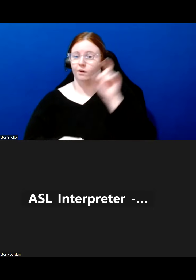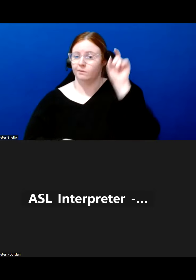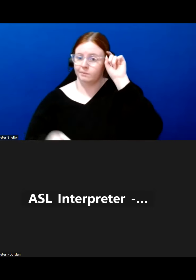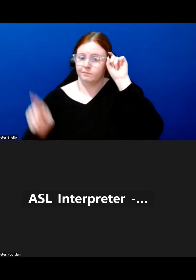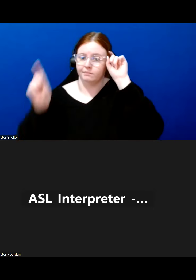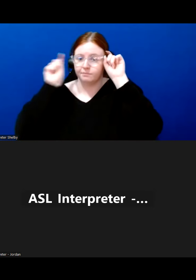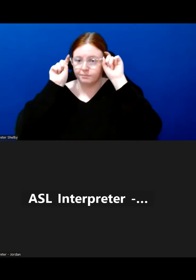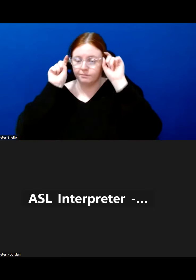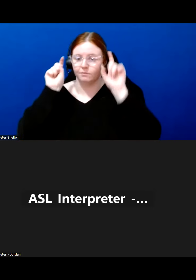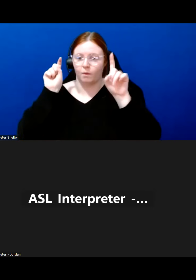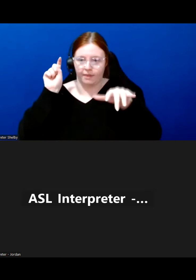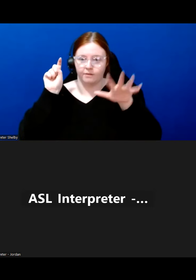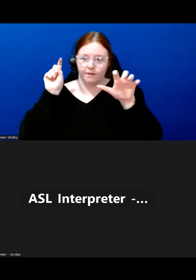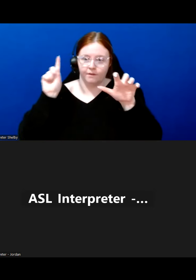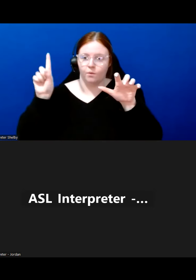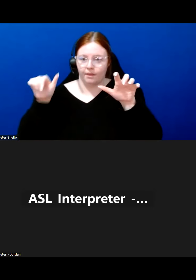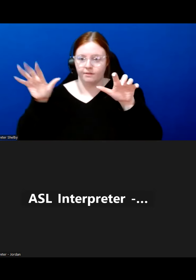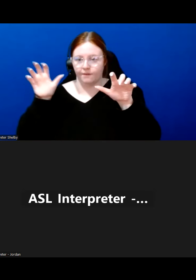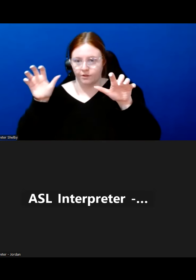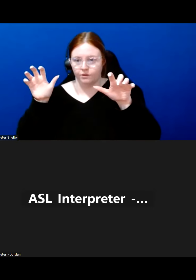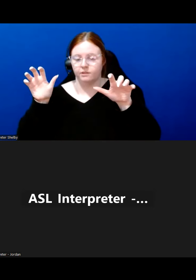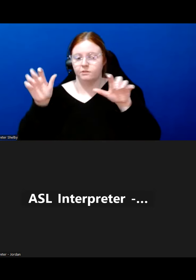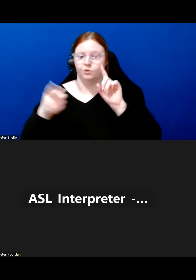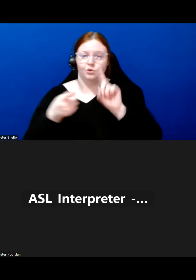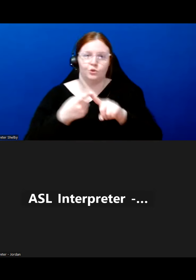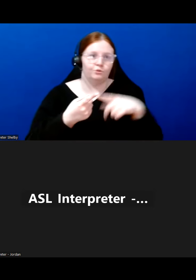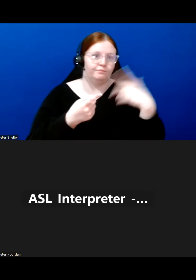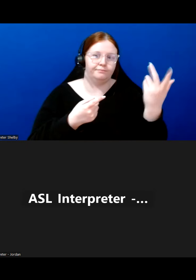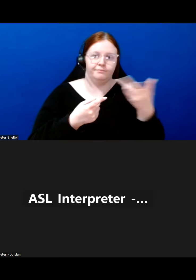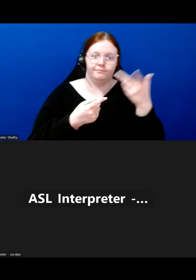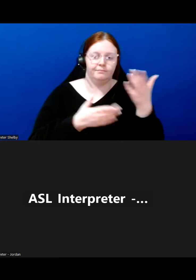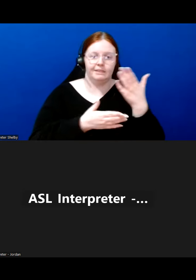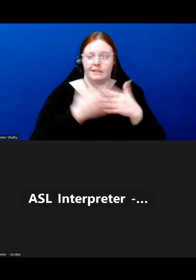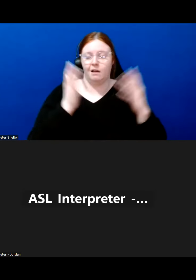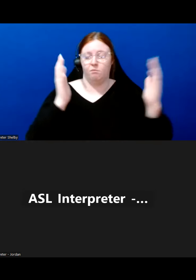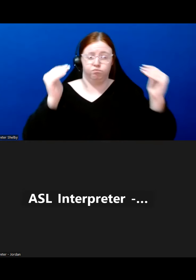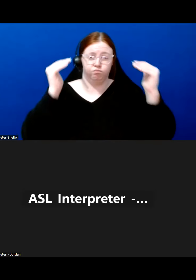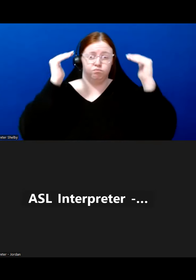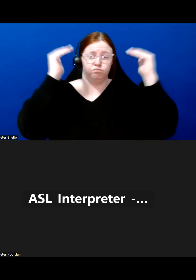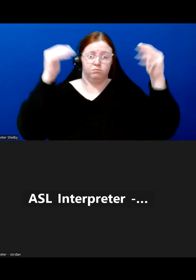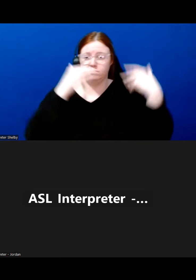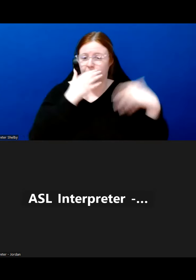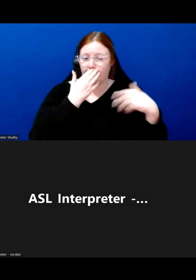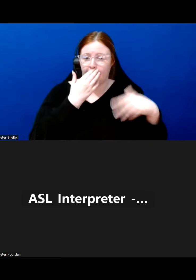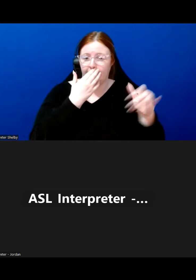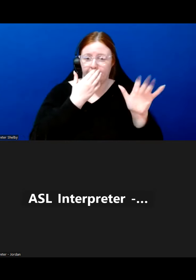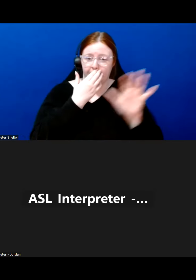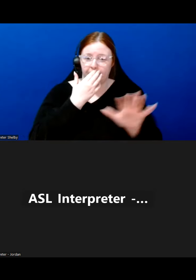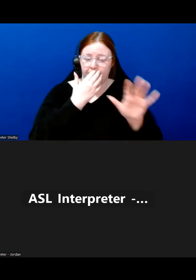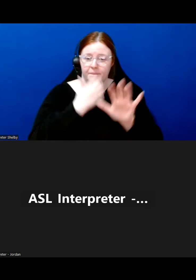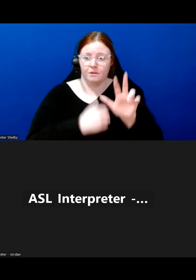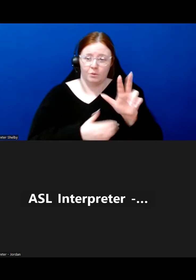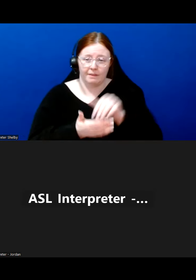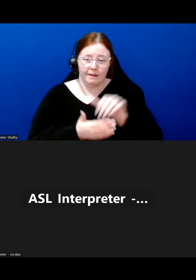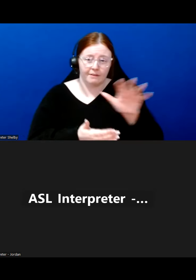for 5 years, up to, I mean, you can get some quite advanced packages, maybe around